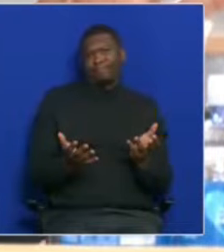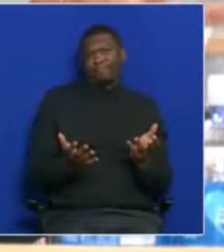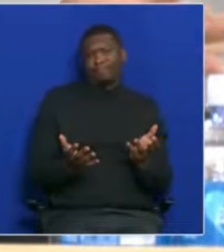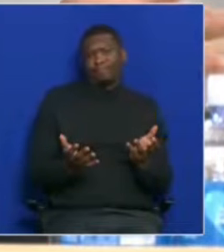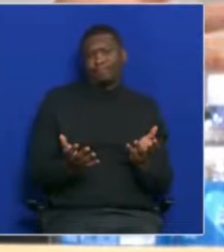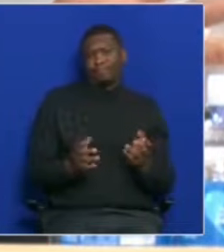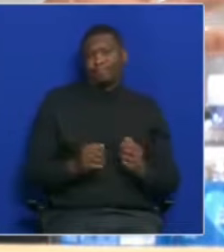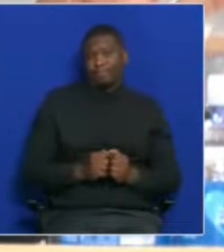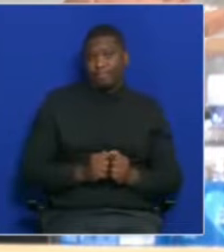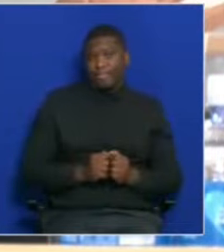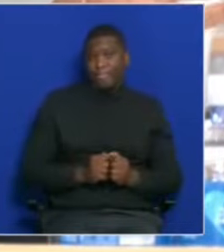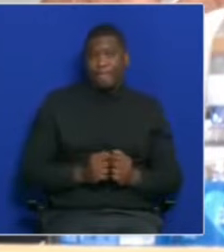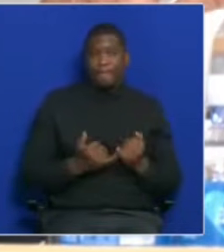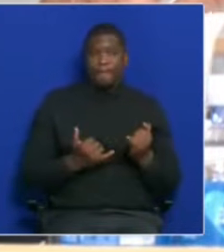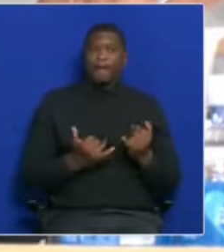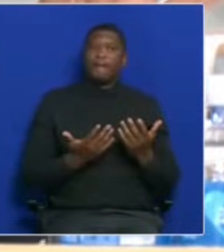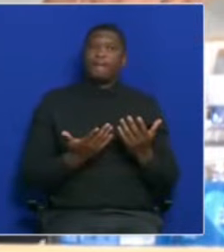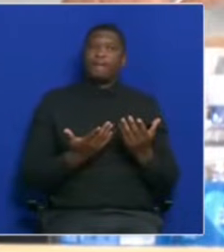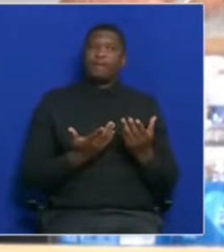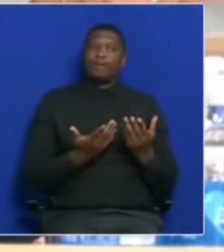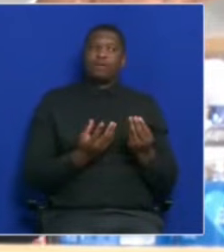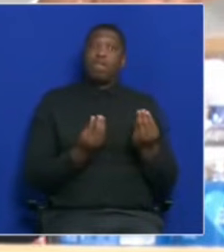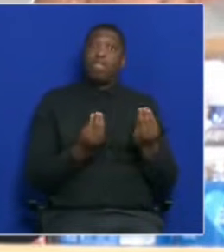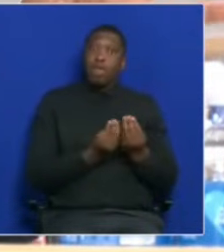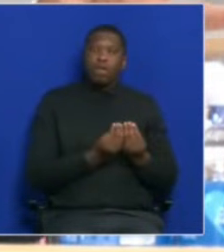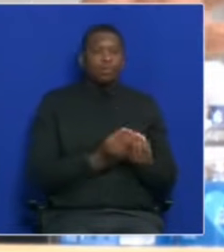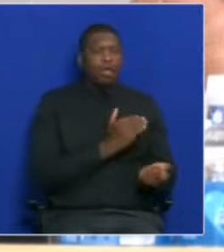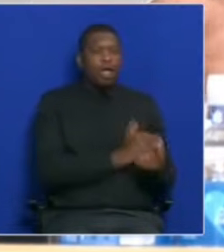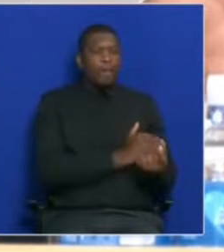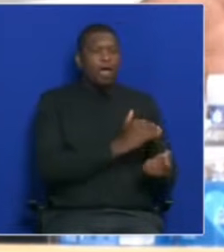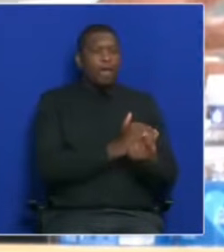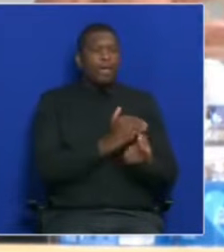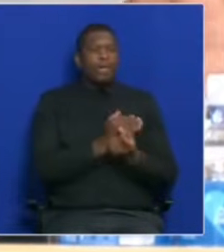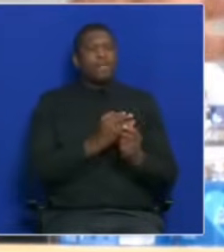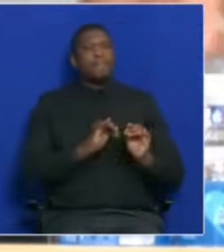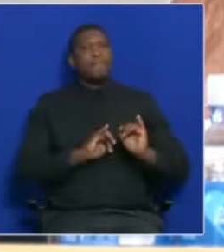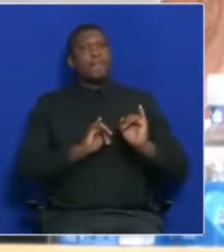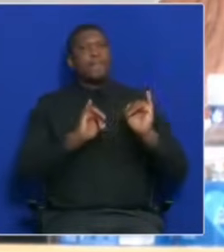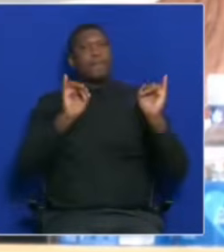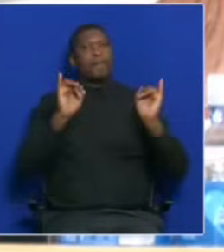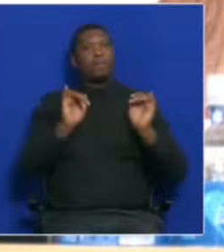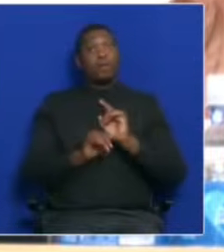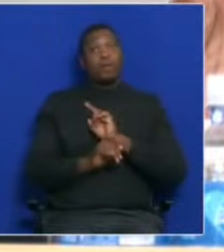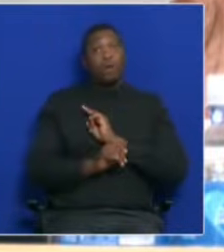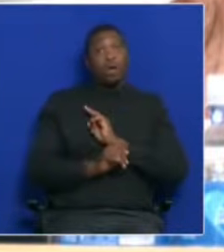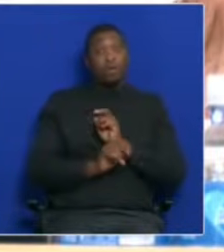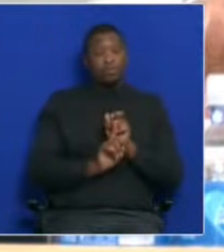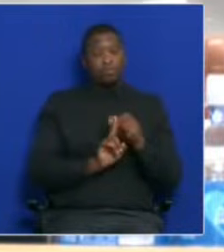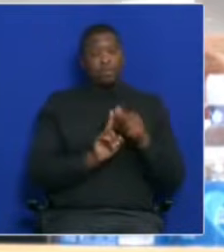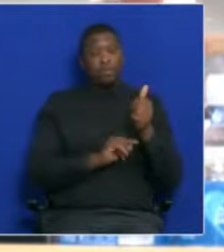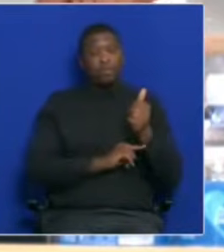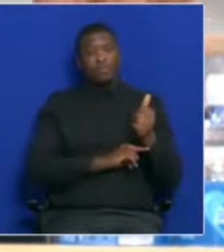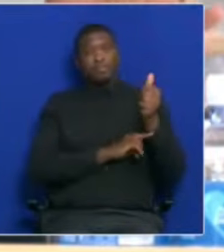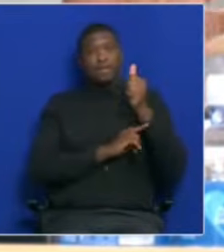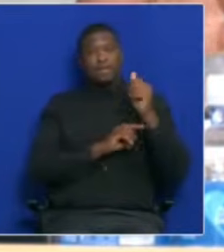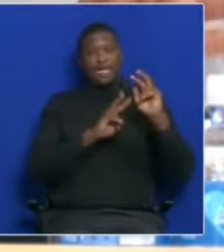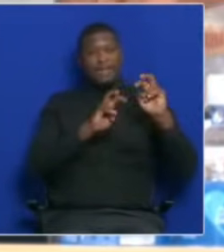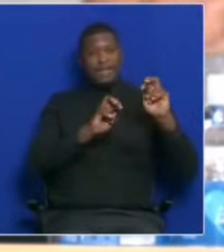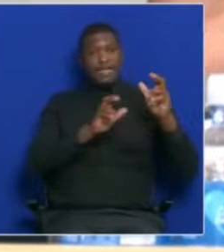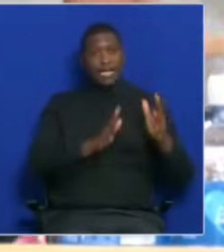things got that bad because the head of investigation was missing in action